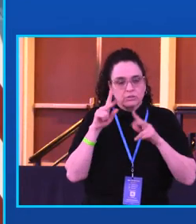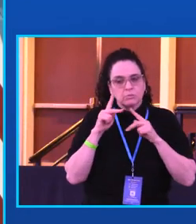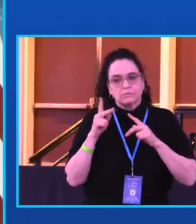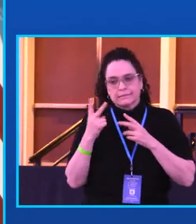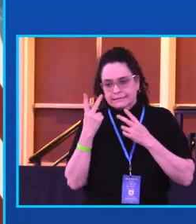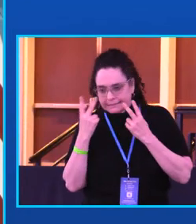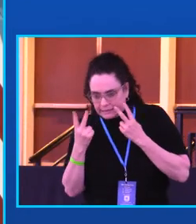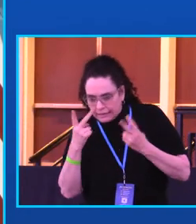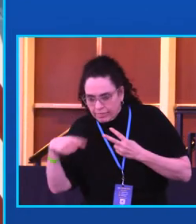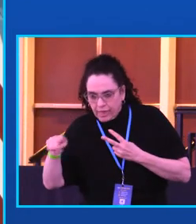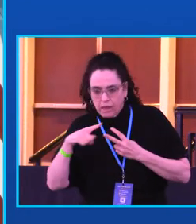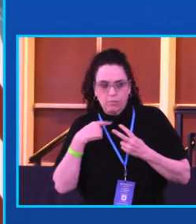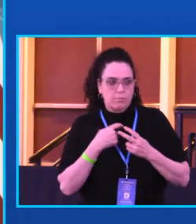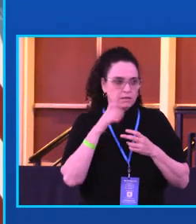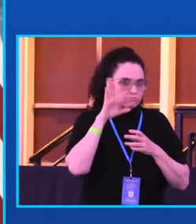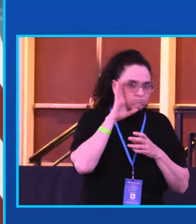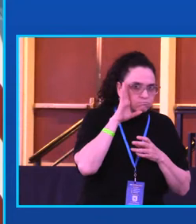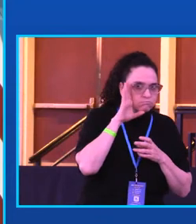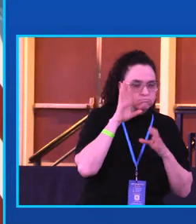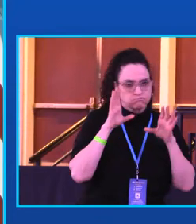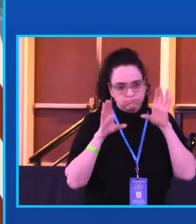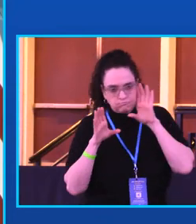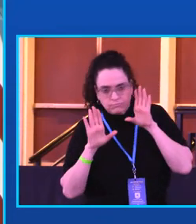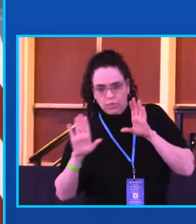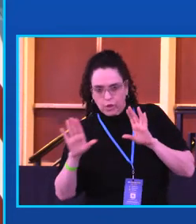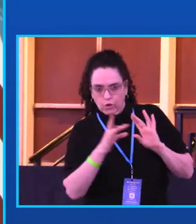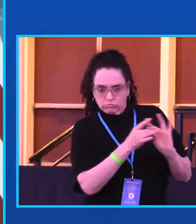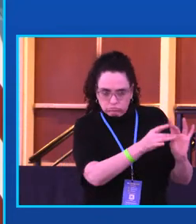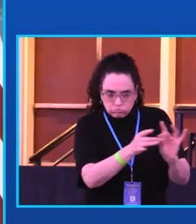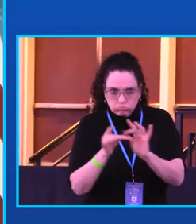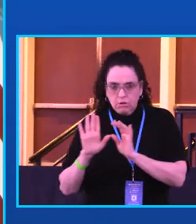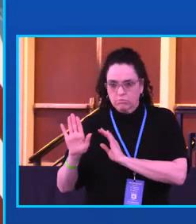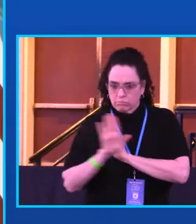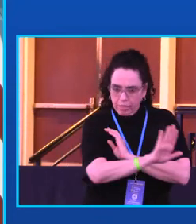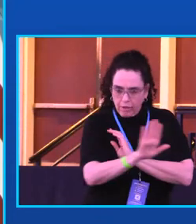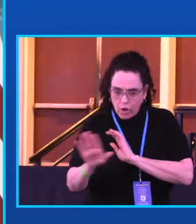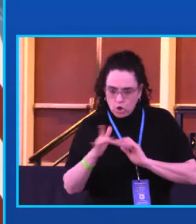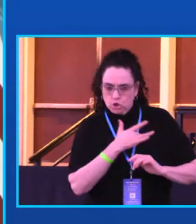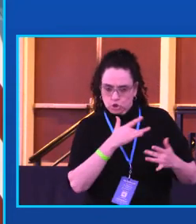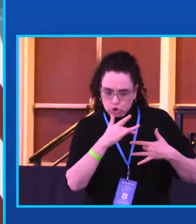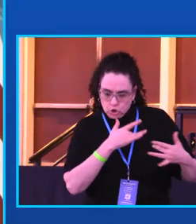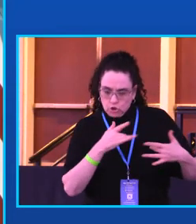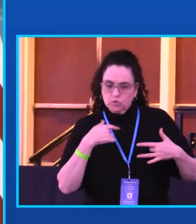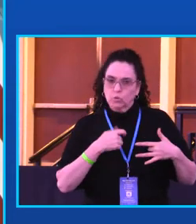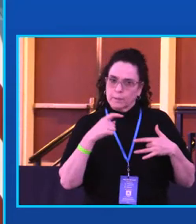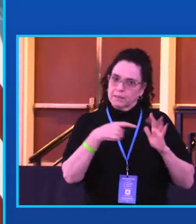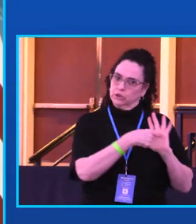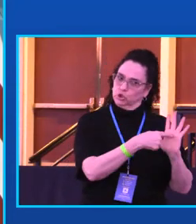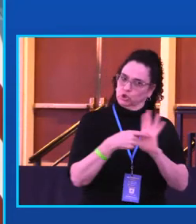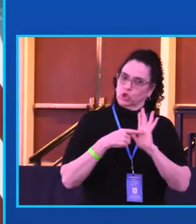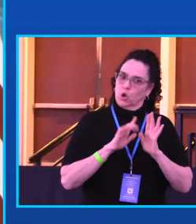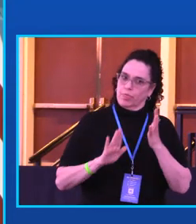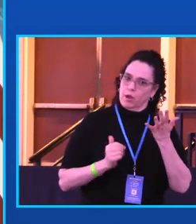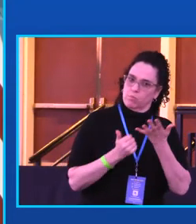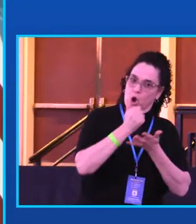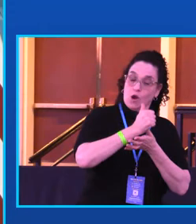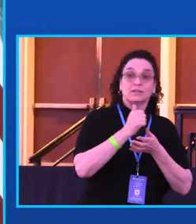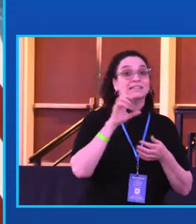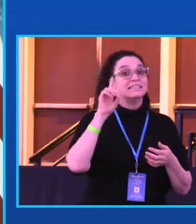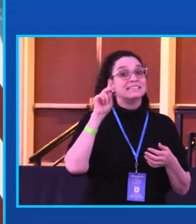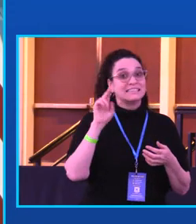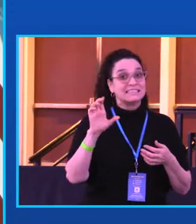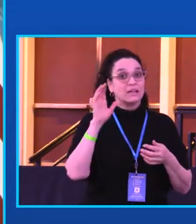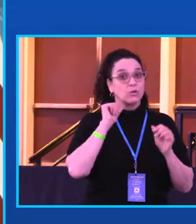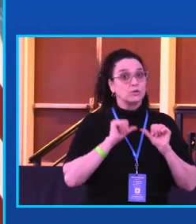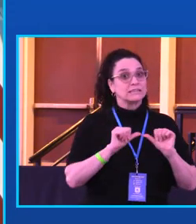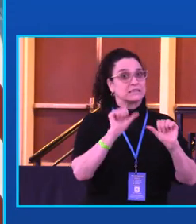them, and to be reflective of their priorities and their needs. So, DNC, we will